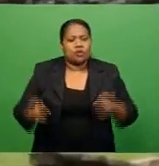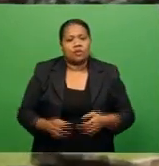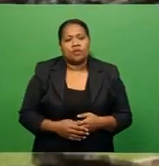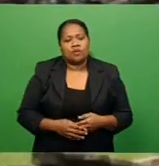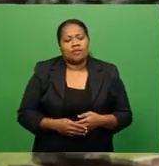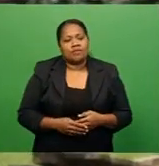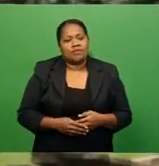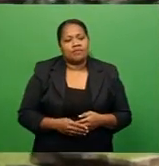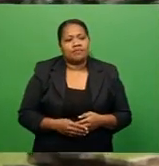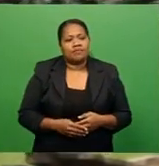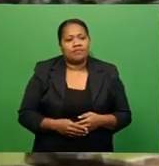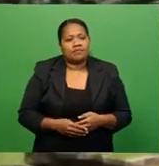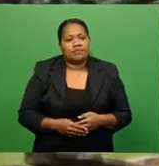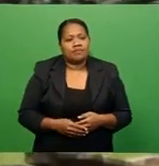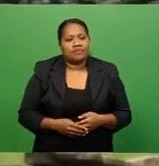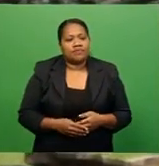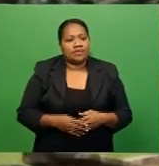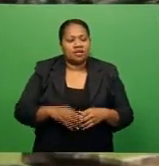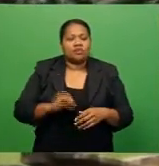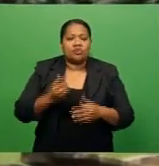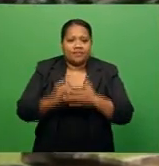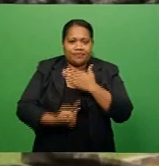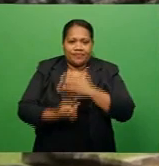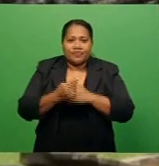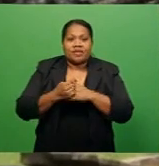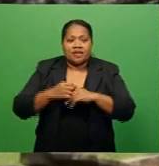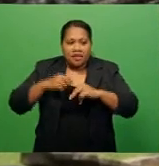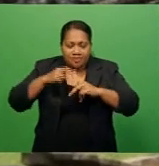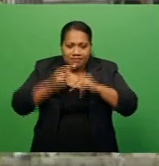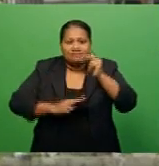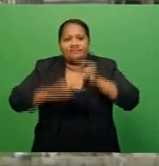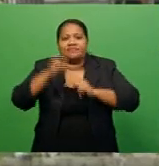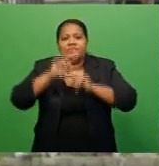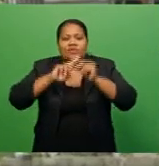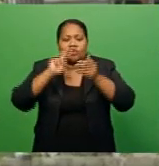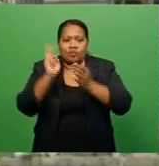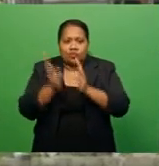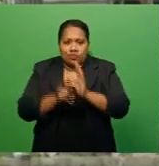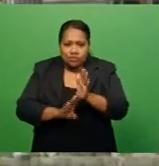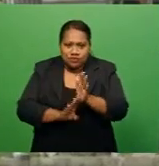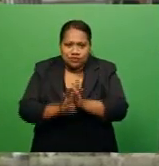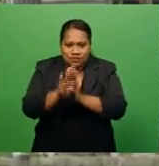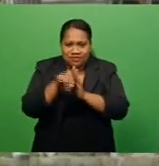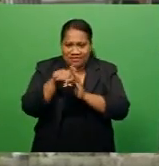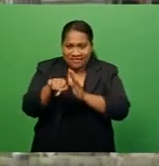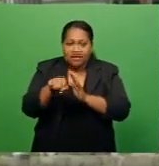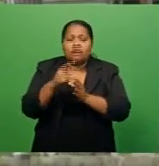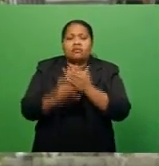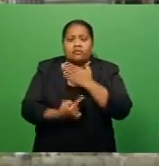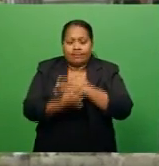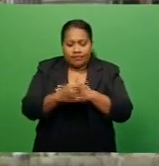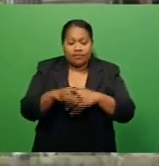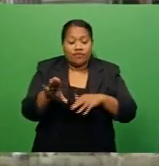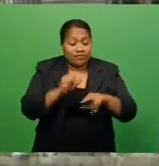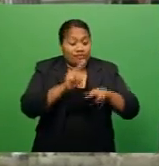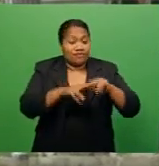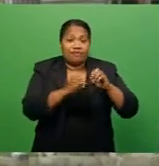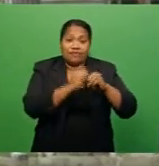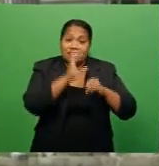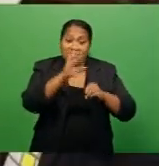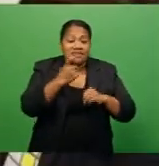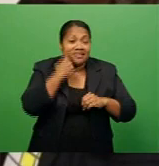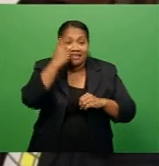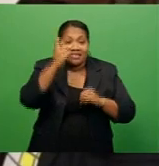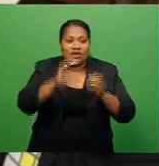An appeal aimed at rebuilding a resilient Nabua was then created. This got the attention of the Fijian Broadcasting Corporation's Care